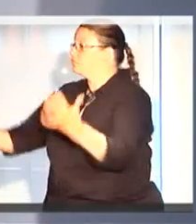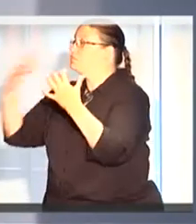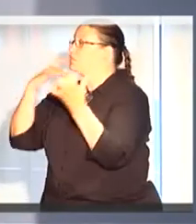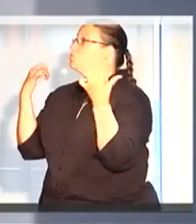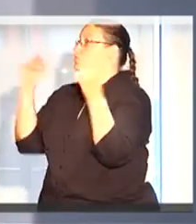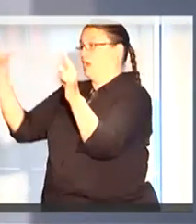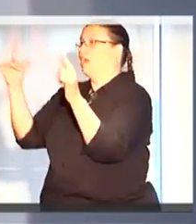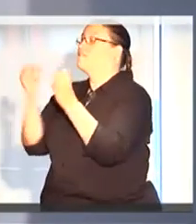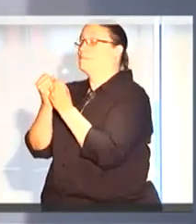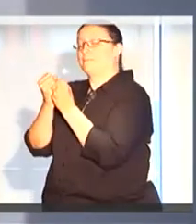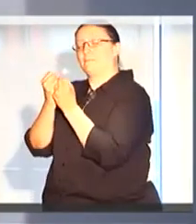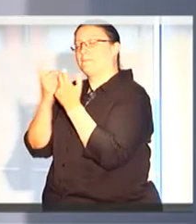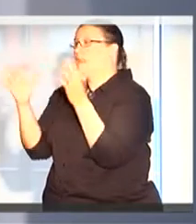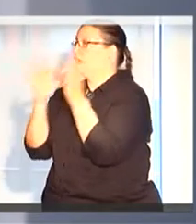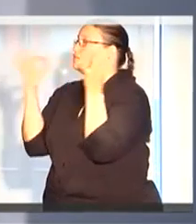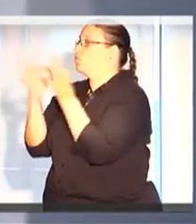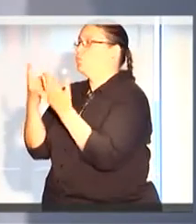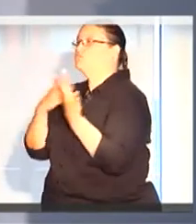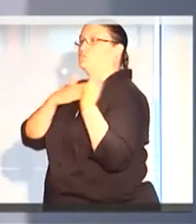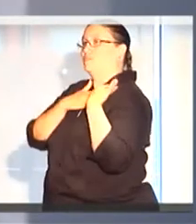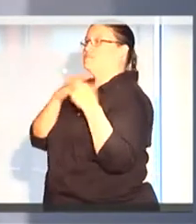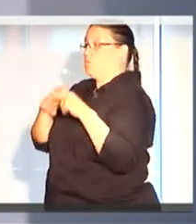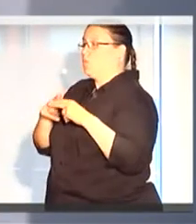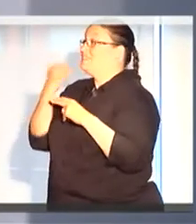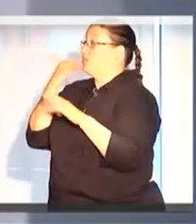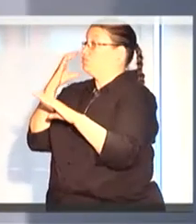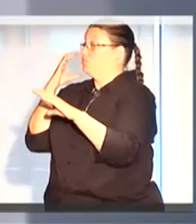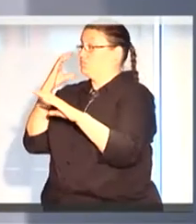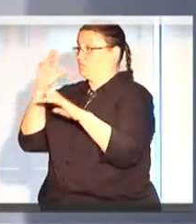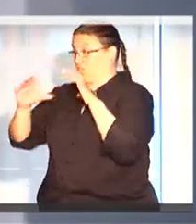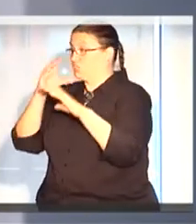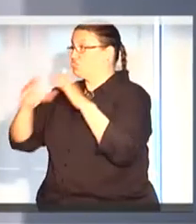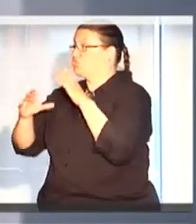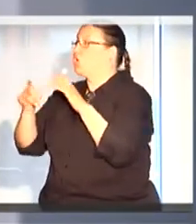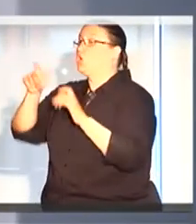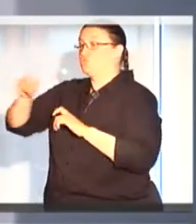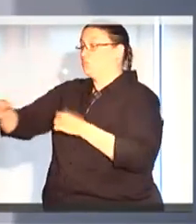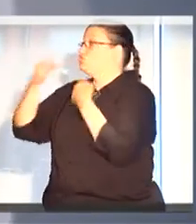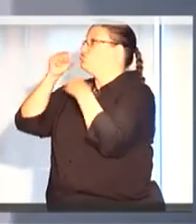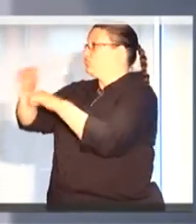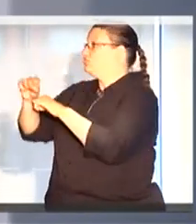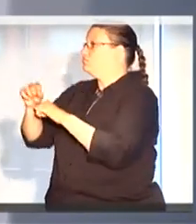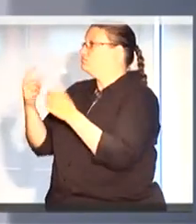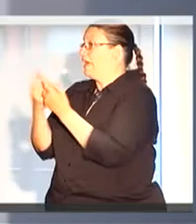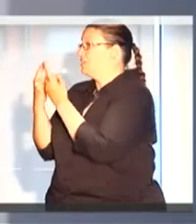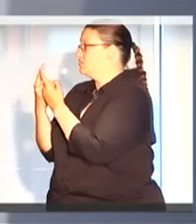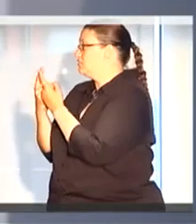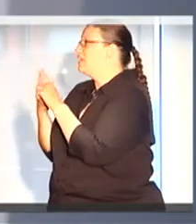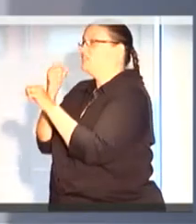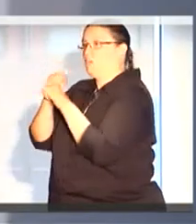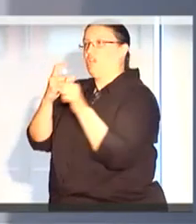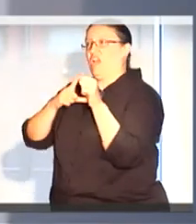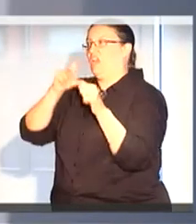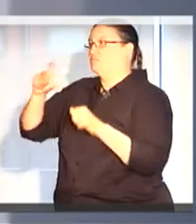number of agencies with responsibility for telecommunications consumer protection matters, as demonstrated by my colleagues from the